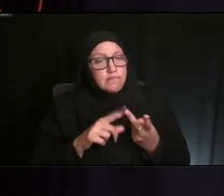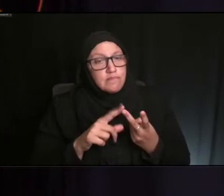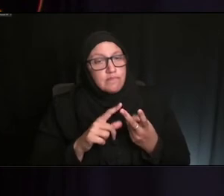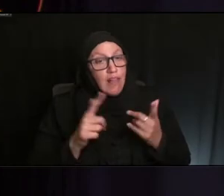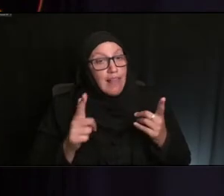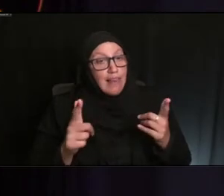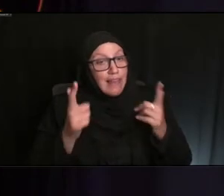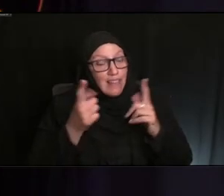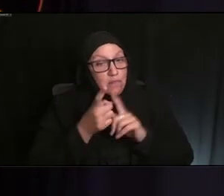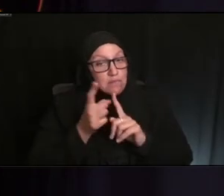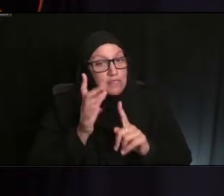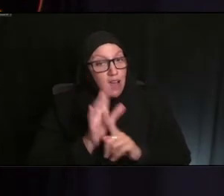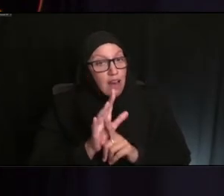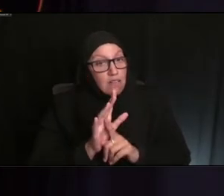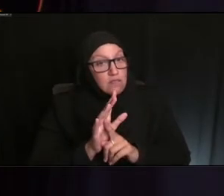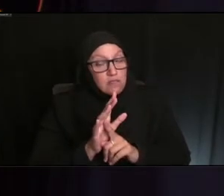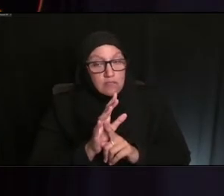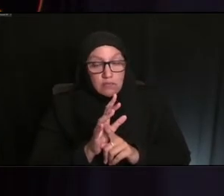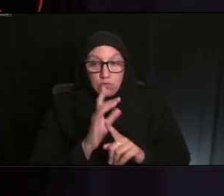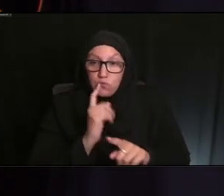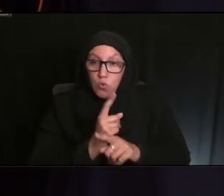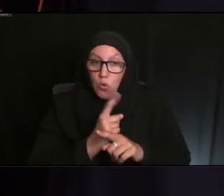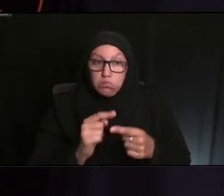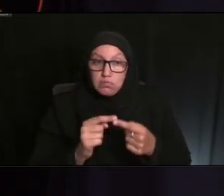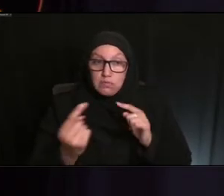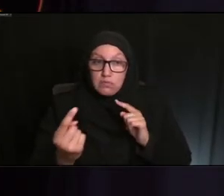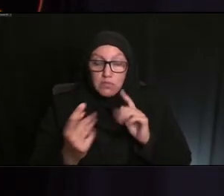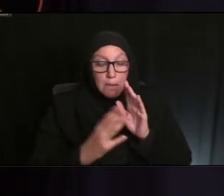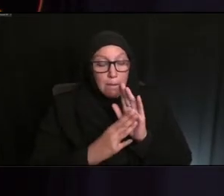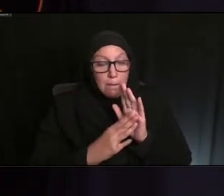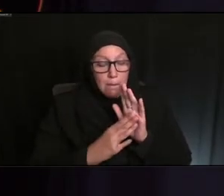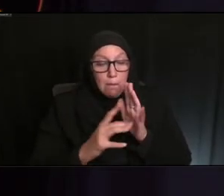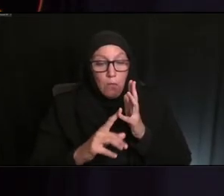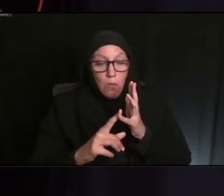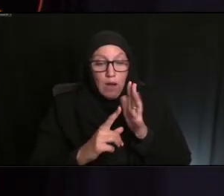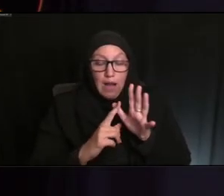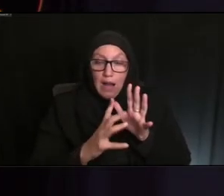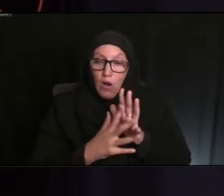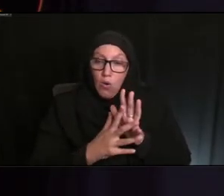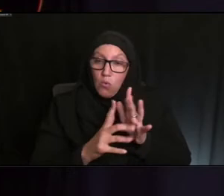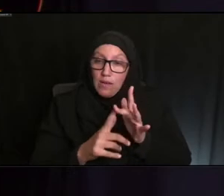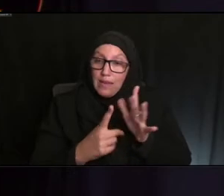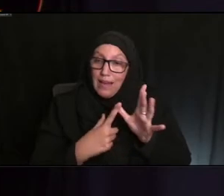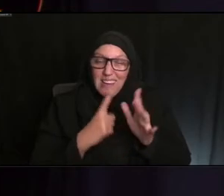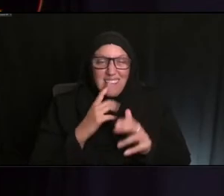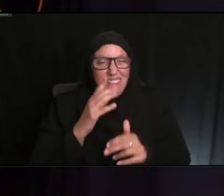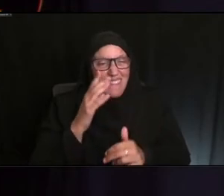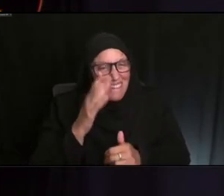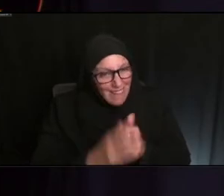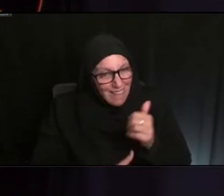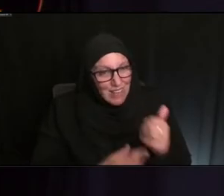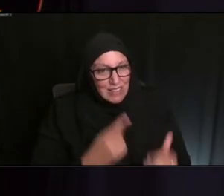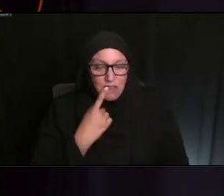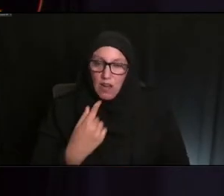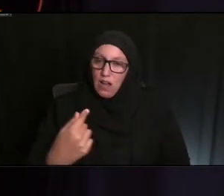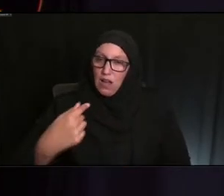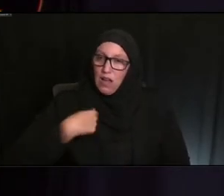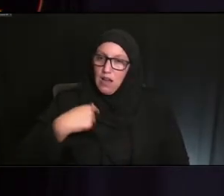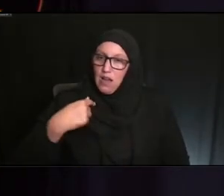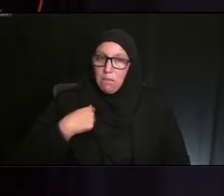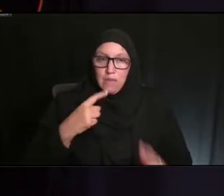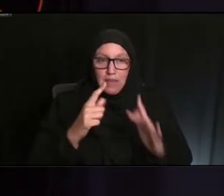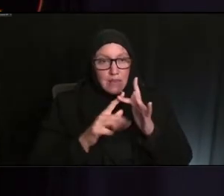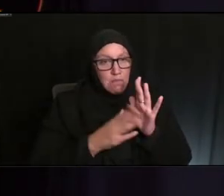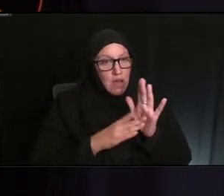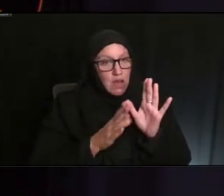negate this. Muawiyah never said, I am the imam that's mentioned in this hadith. None of them did. Not